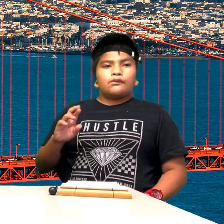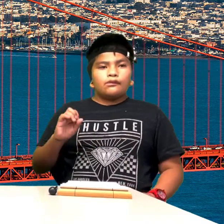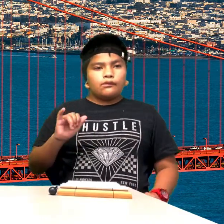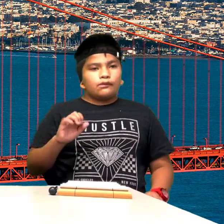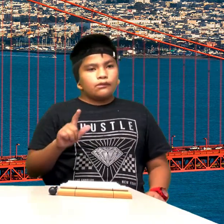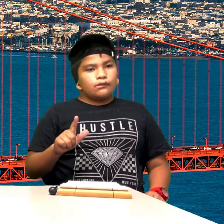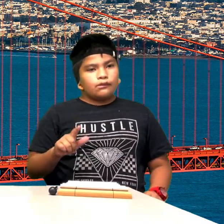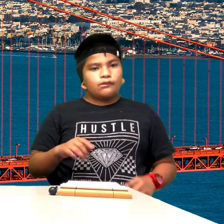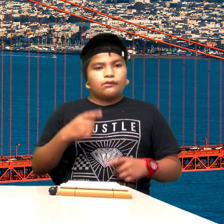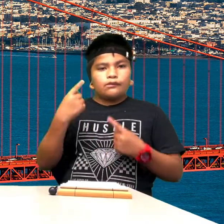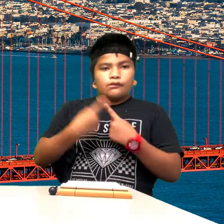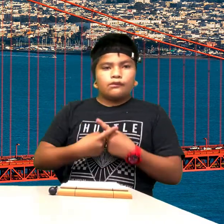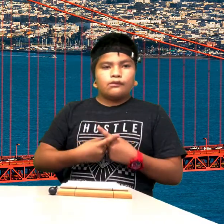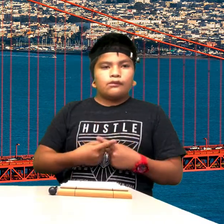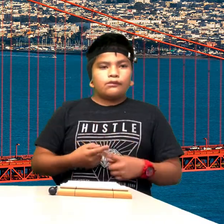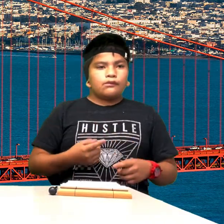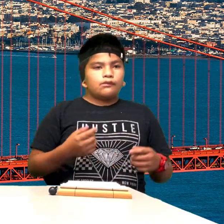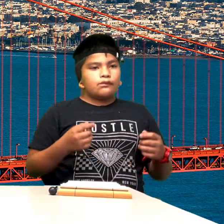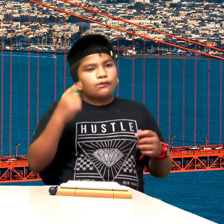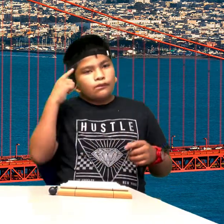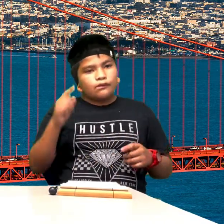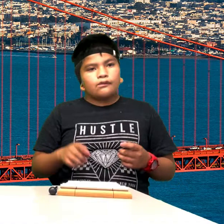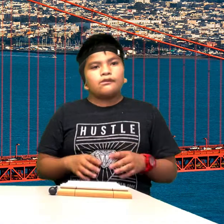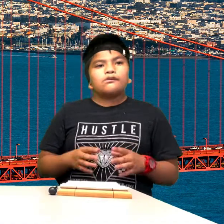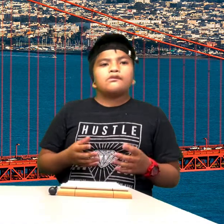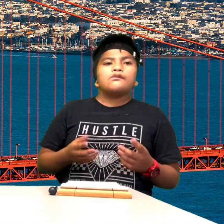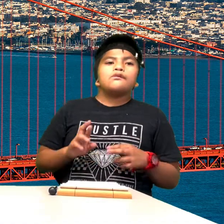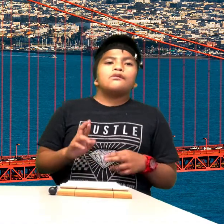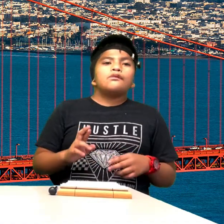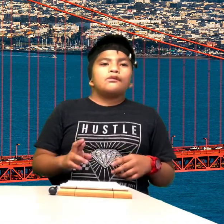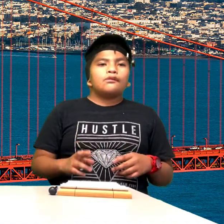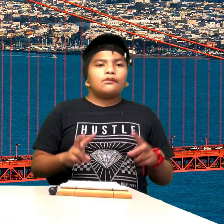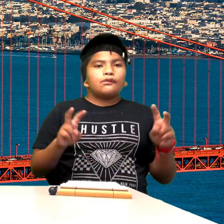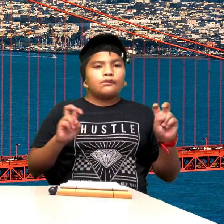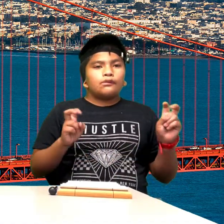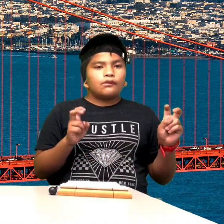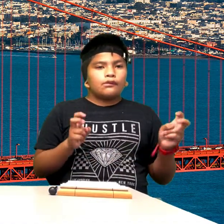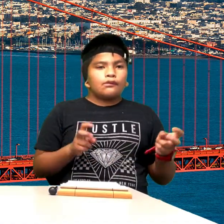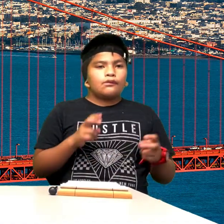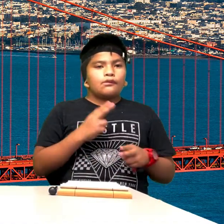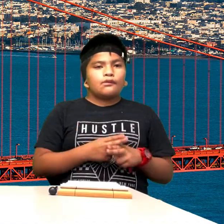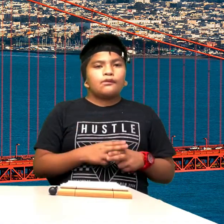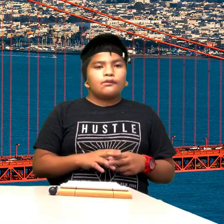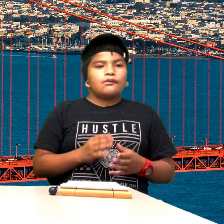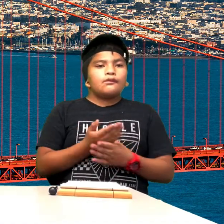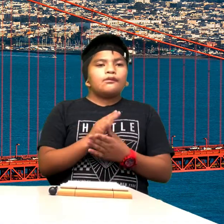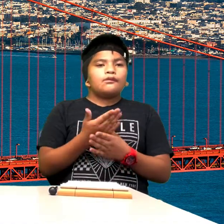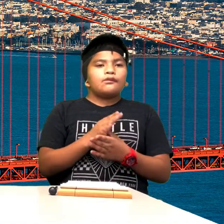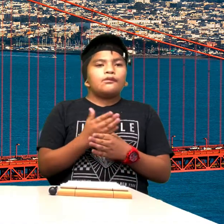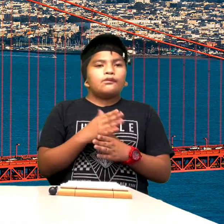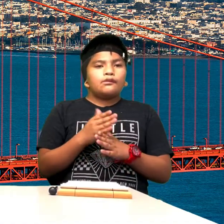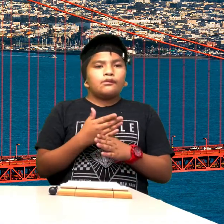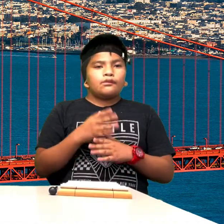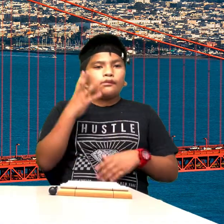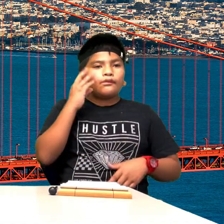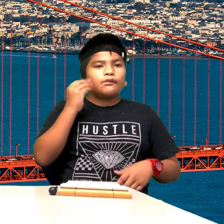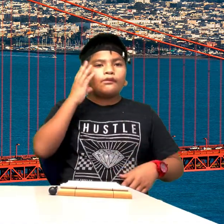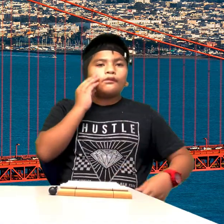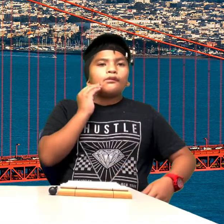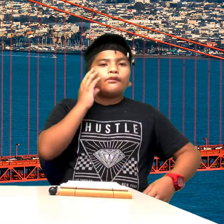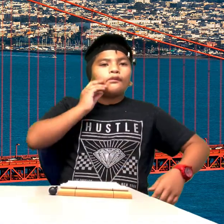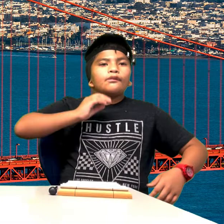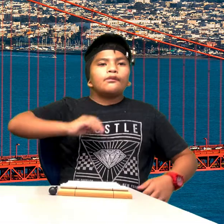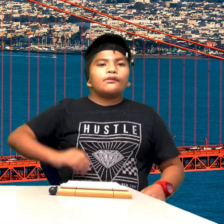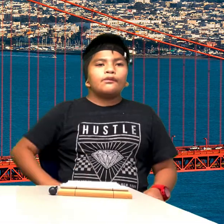you and will be for you and a friend. It's a shared experience, so save